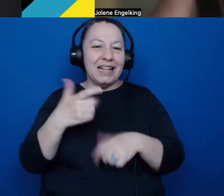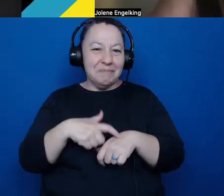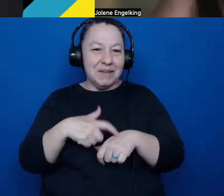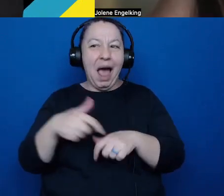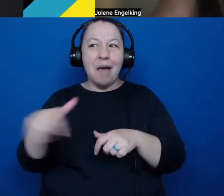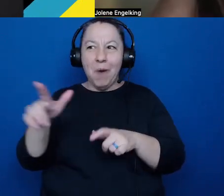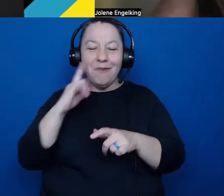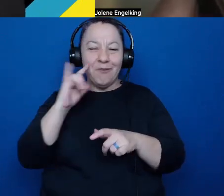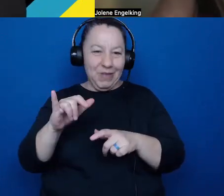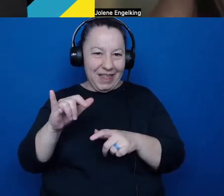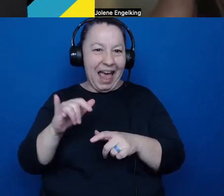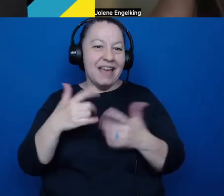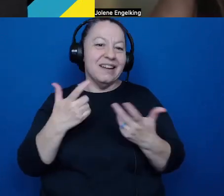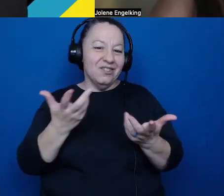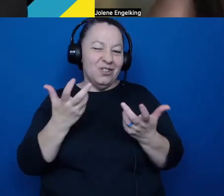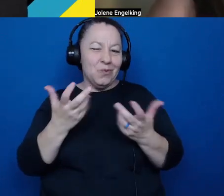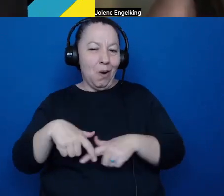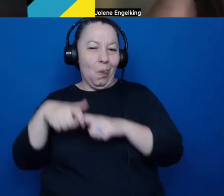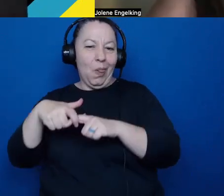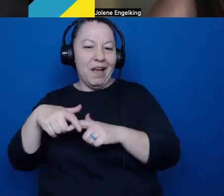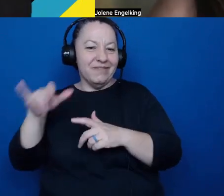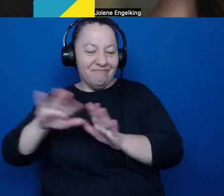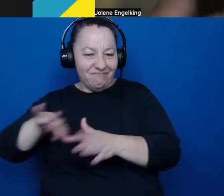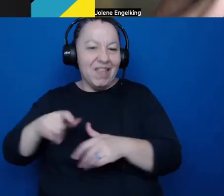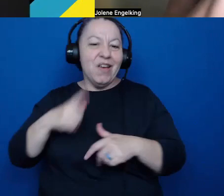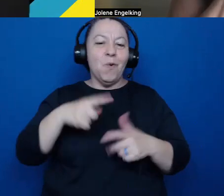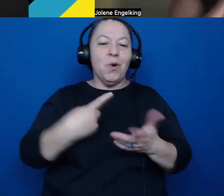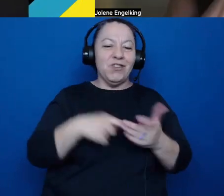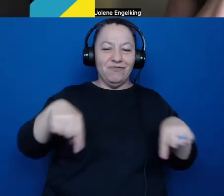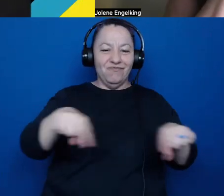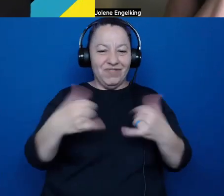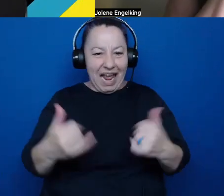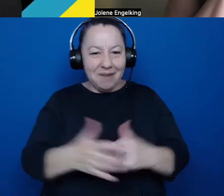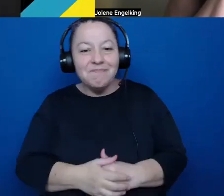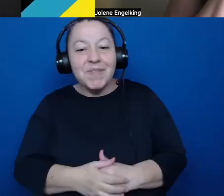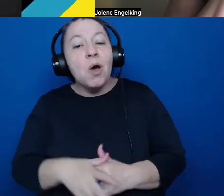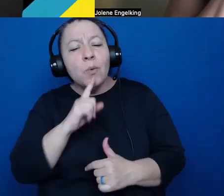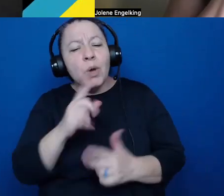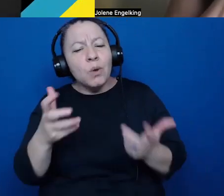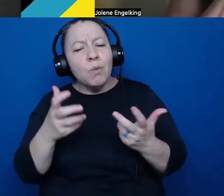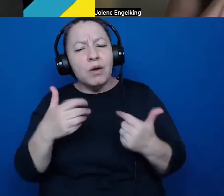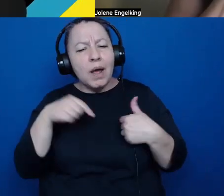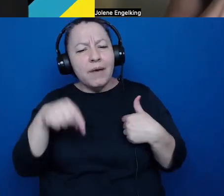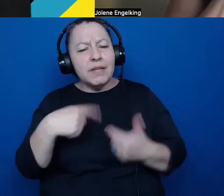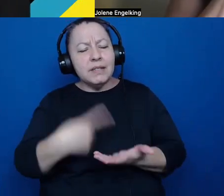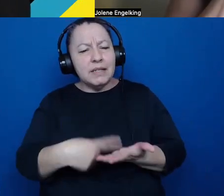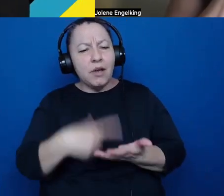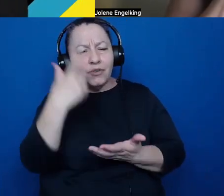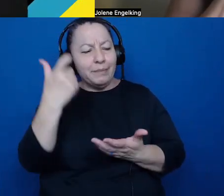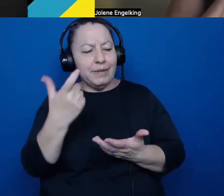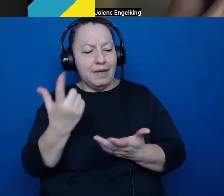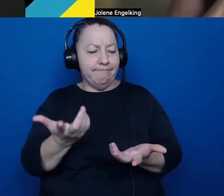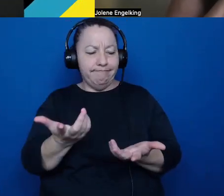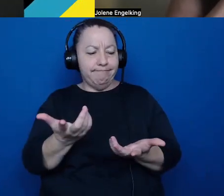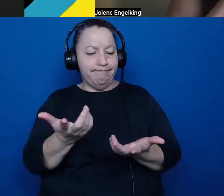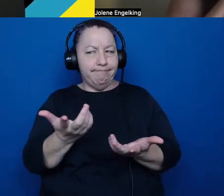have this conversation with everyone. And so we really wanted to have this conversation because it's something, you know,